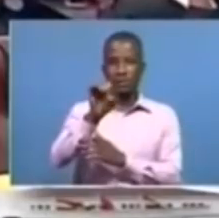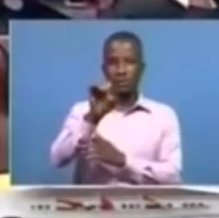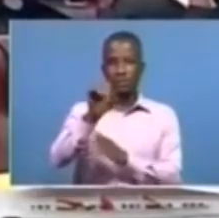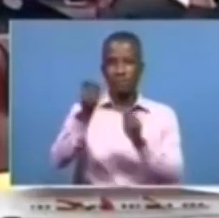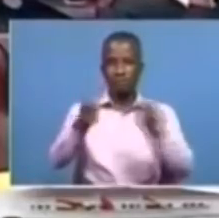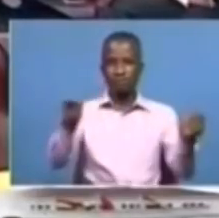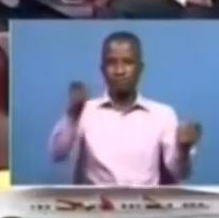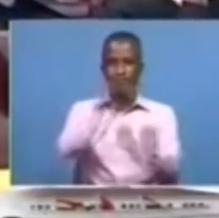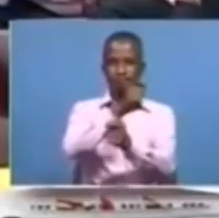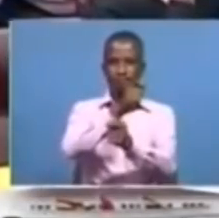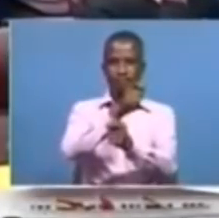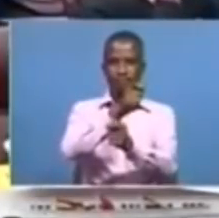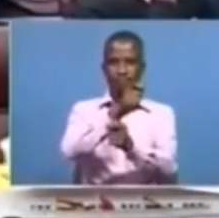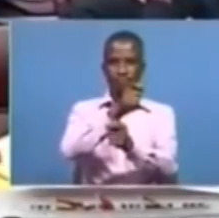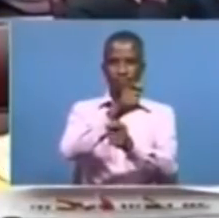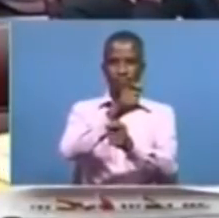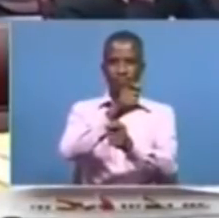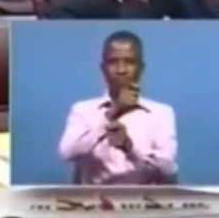applicant.